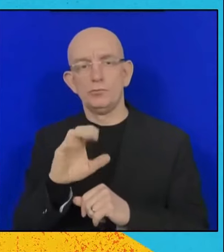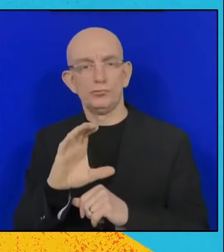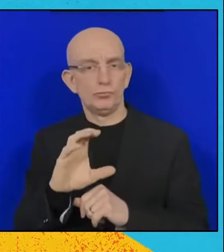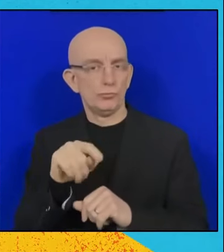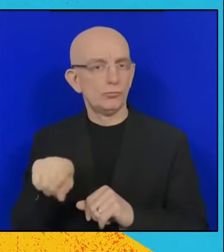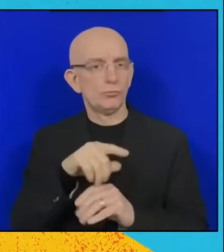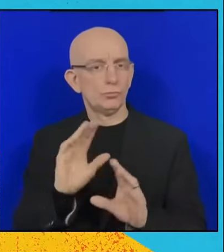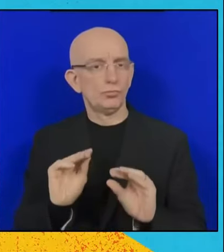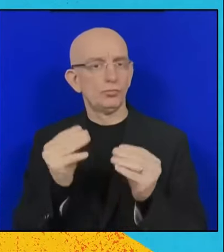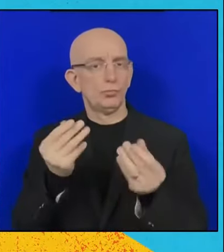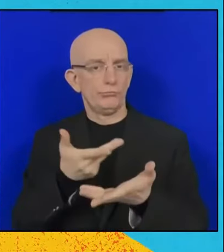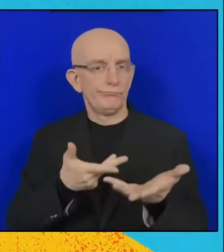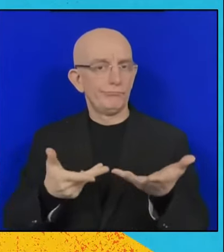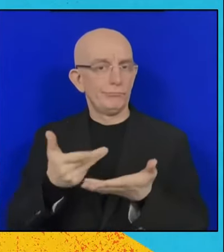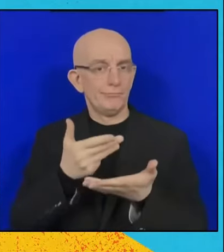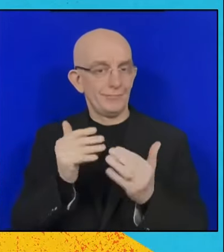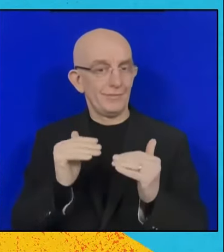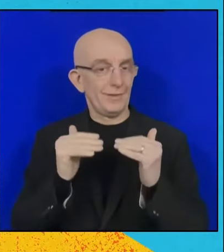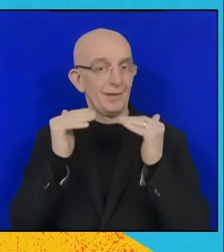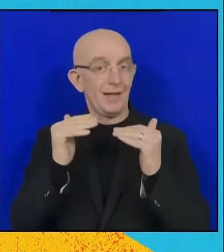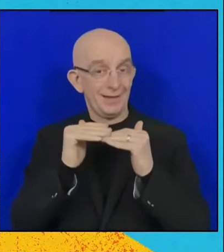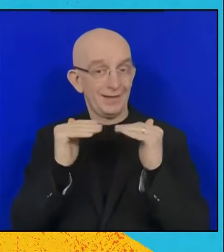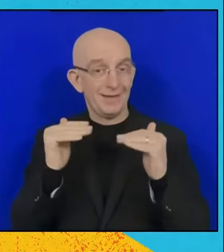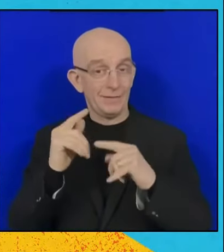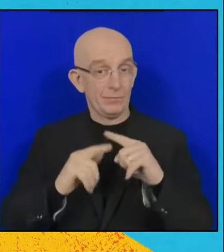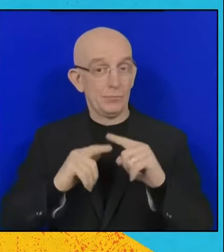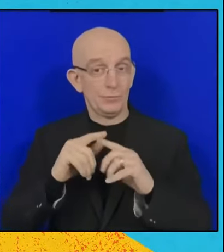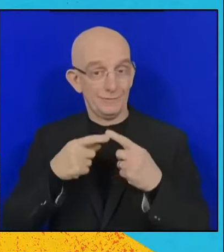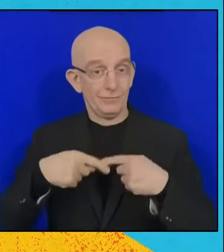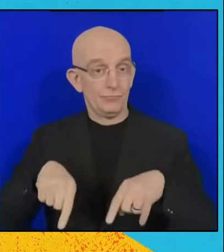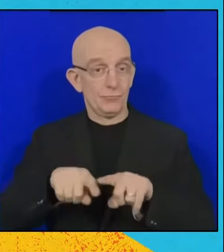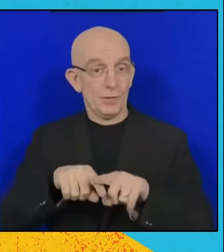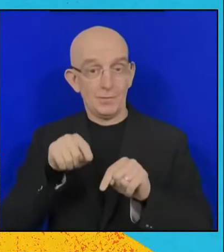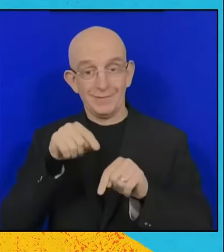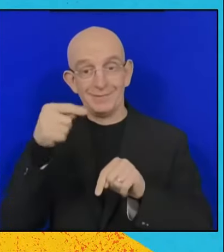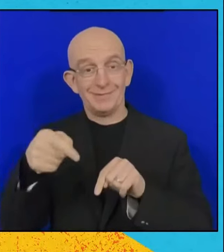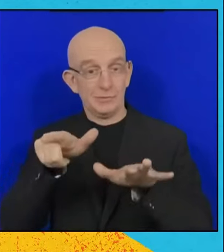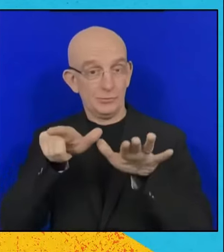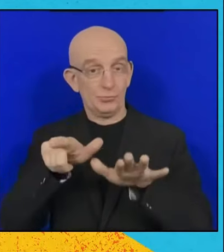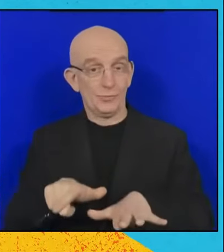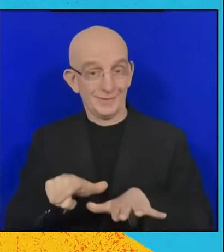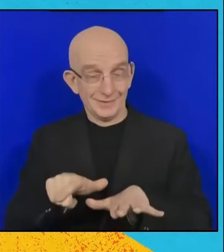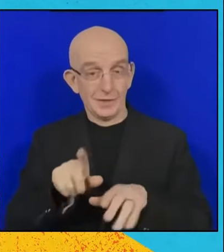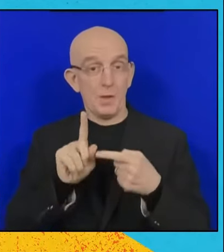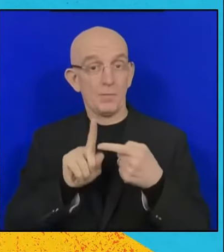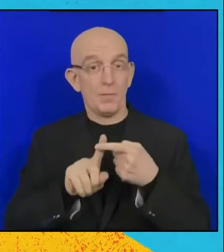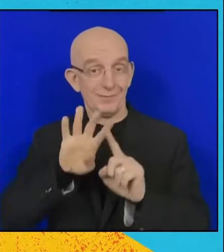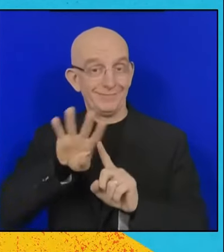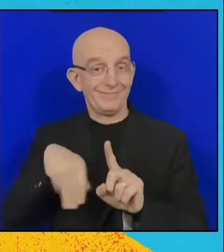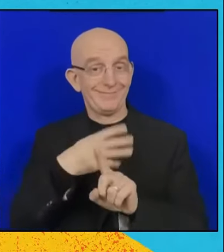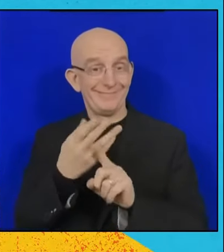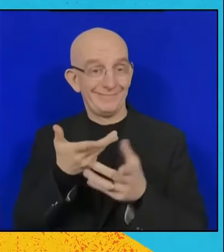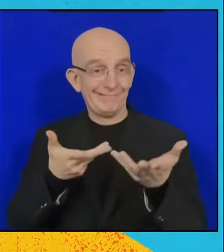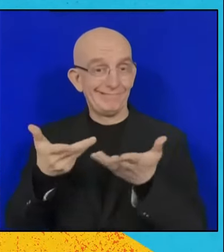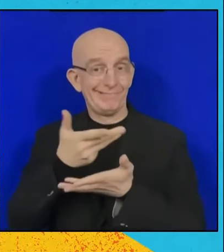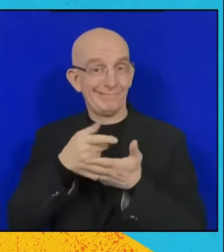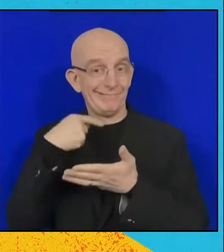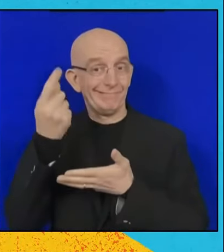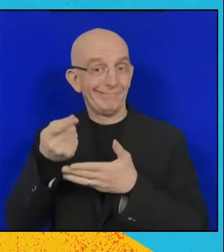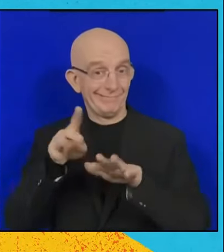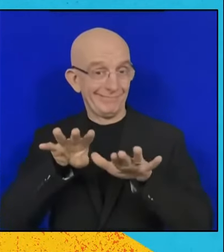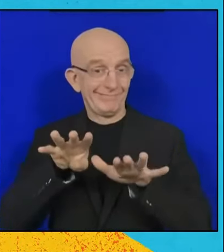SDG Summit in September. The priorities that you would identify during the next 3 days will help us to